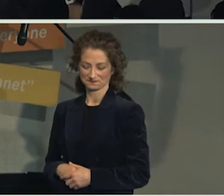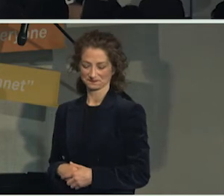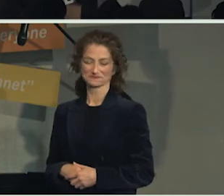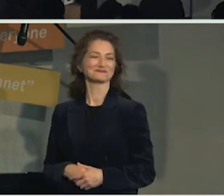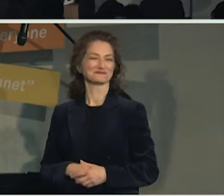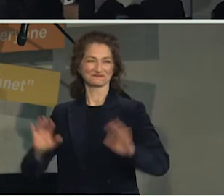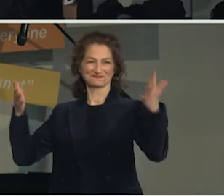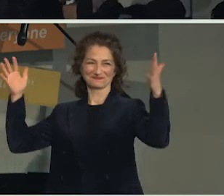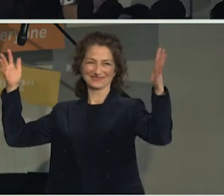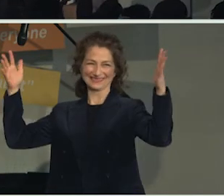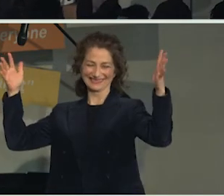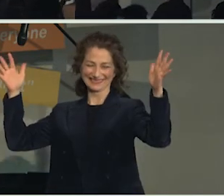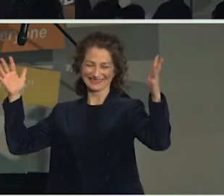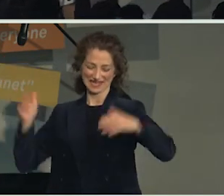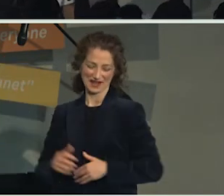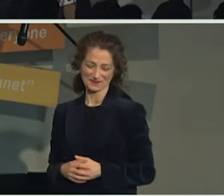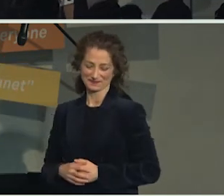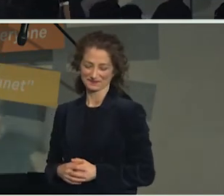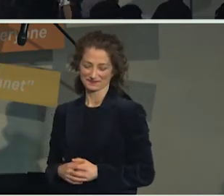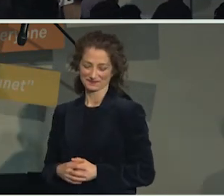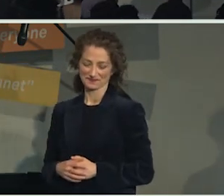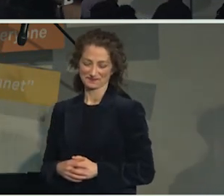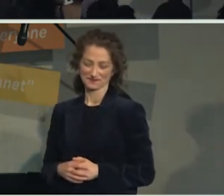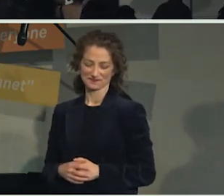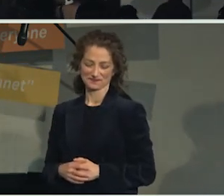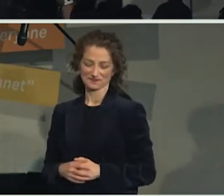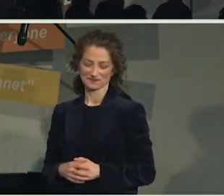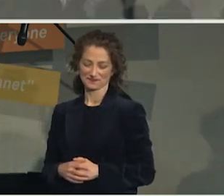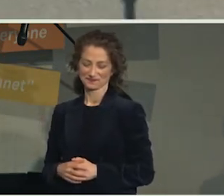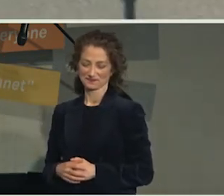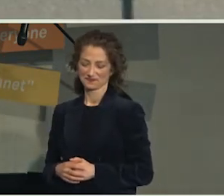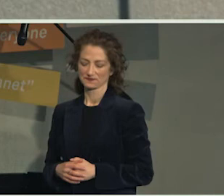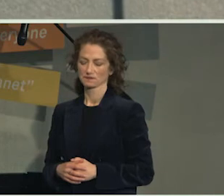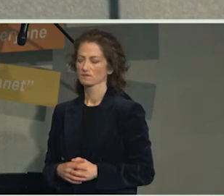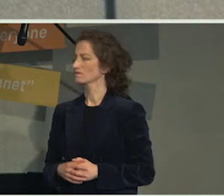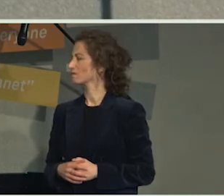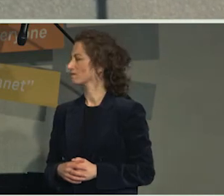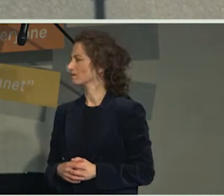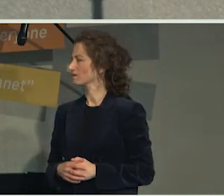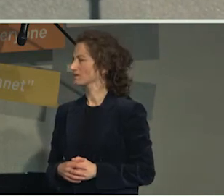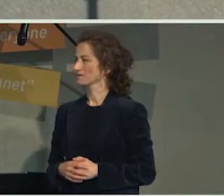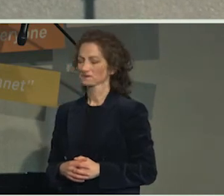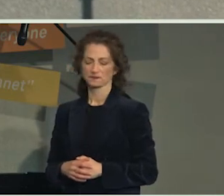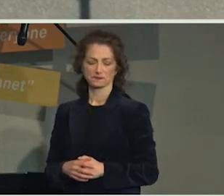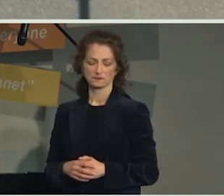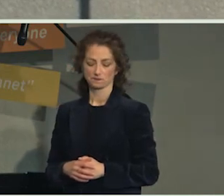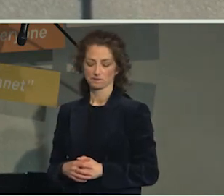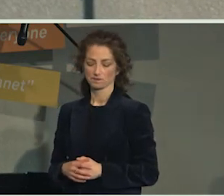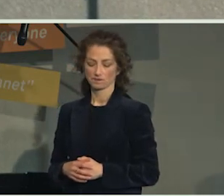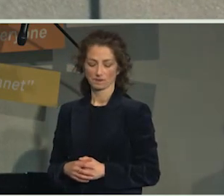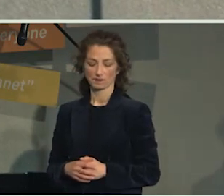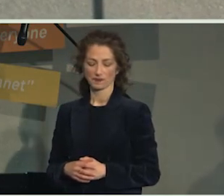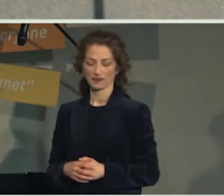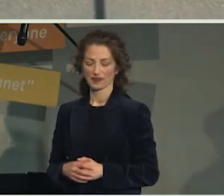Here. Yeah. Yeah. So if you want to have such lit outfits and look